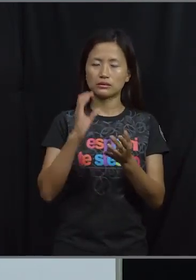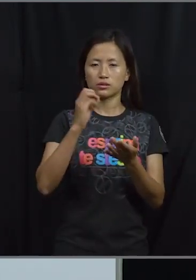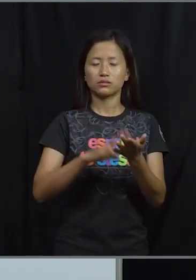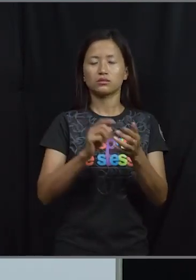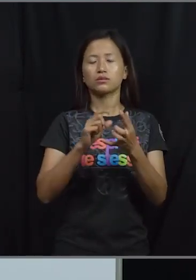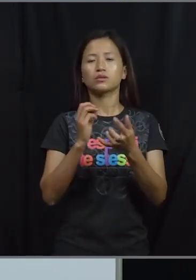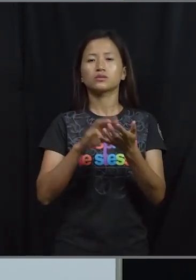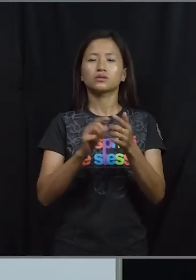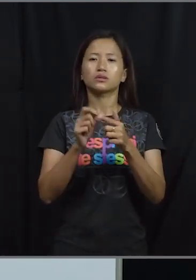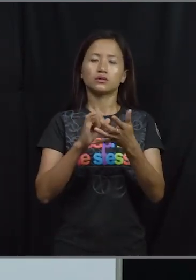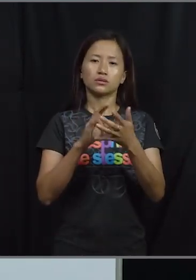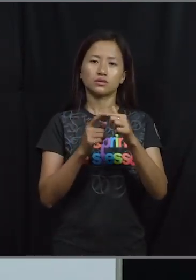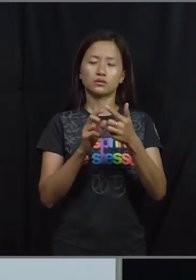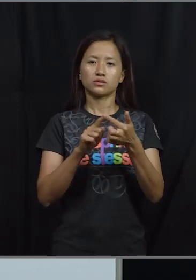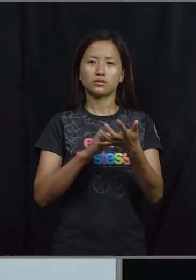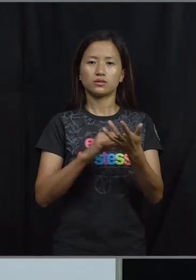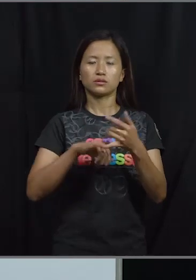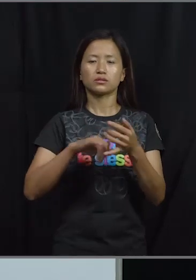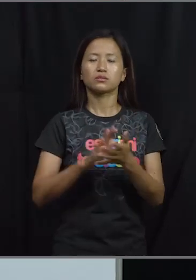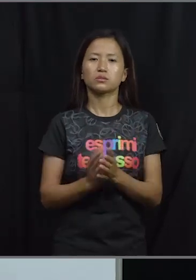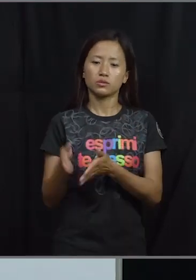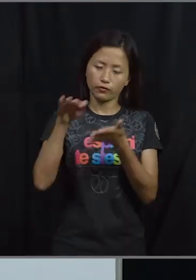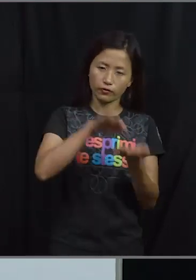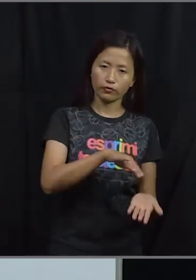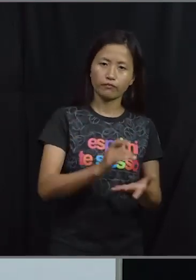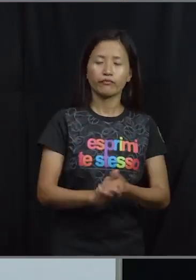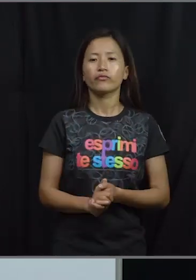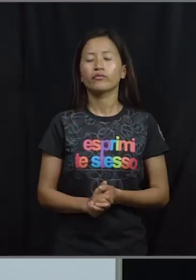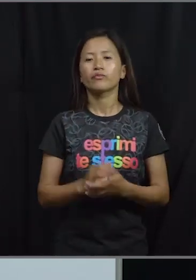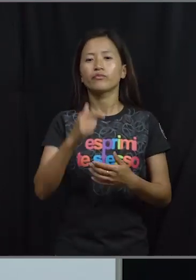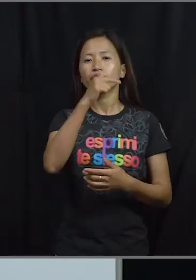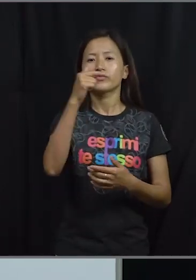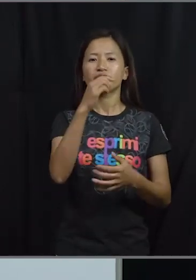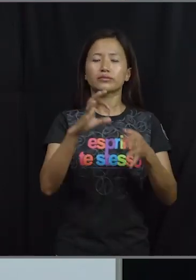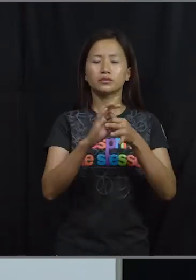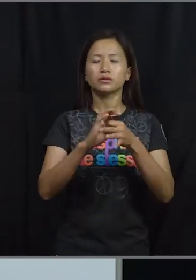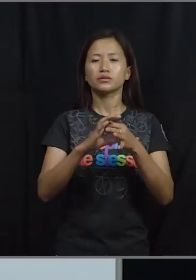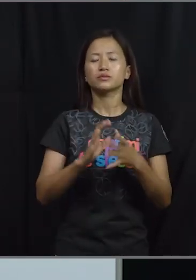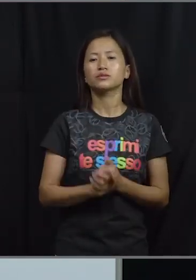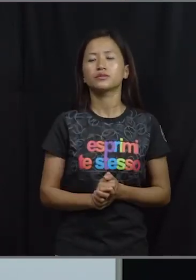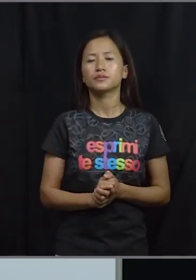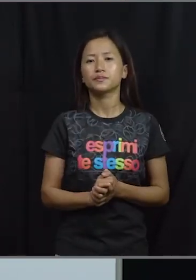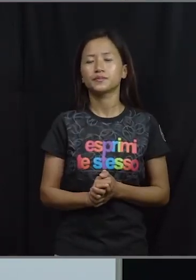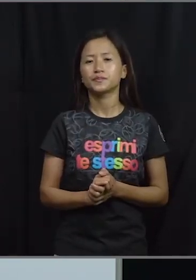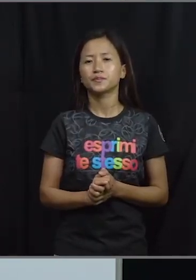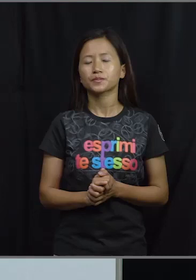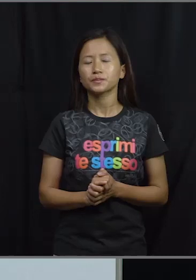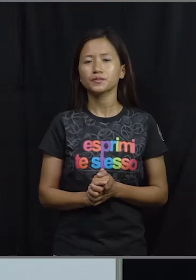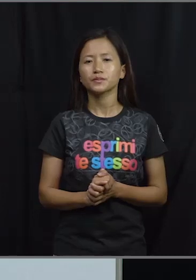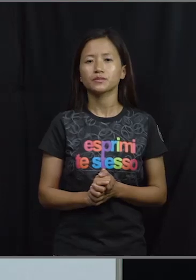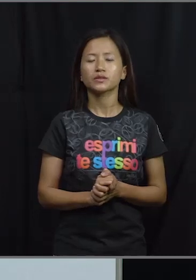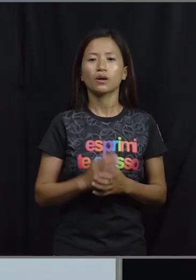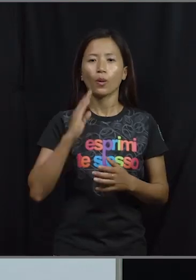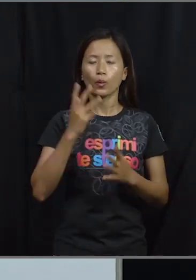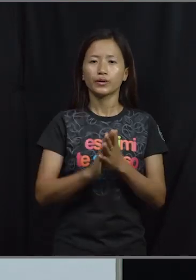fall. That is called inverse or negative relationship. So suppose